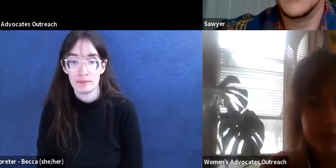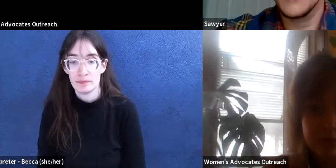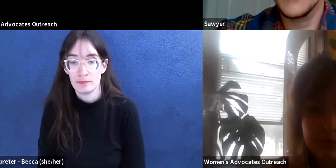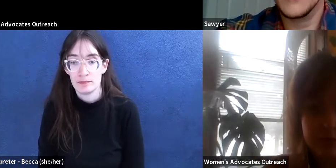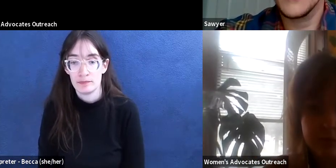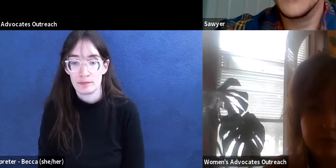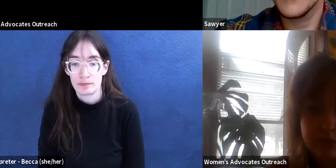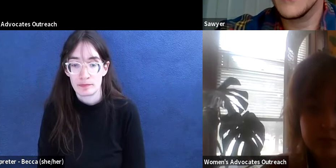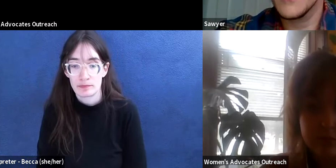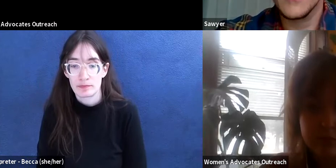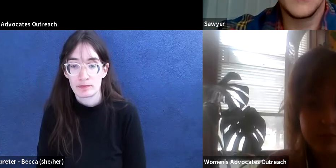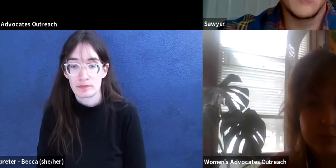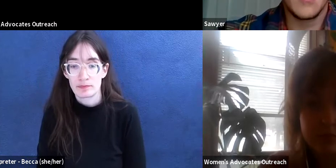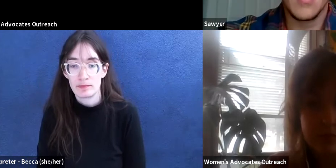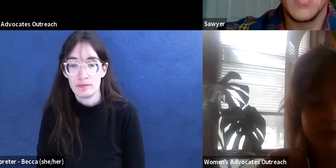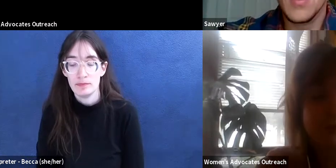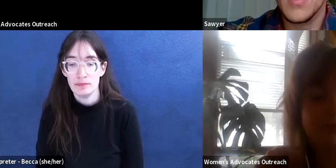relate to